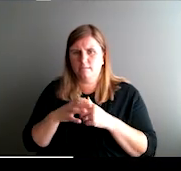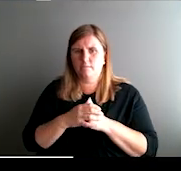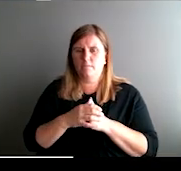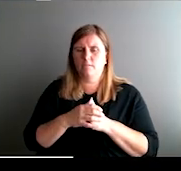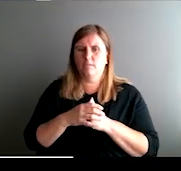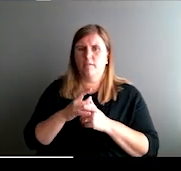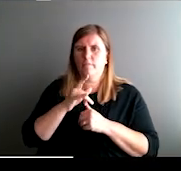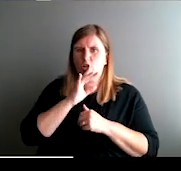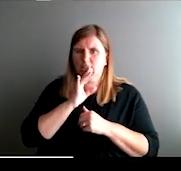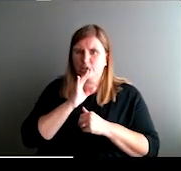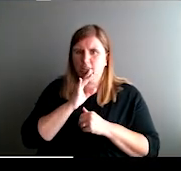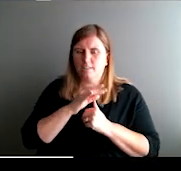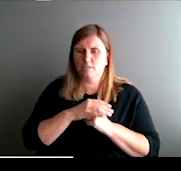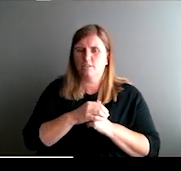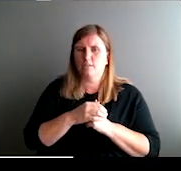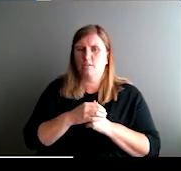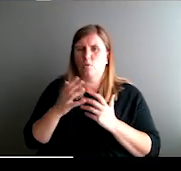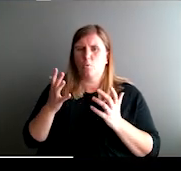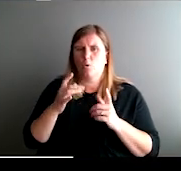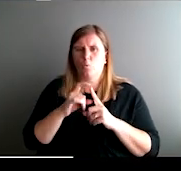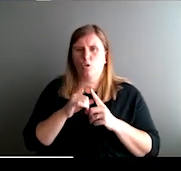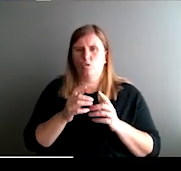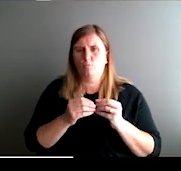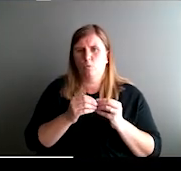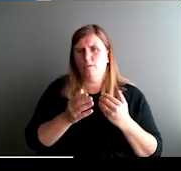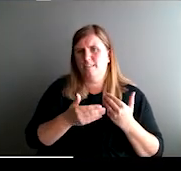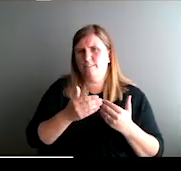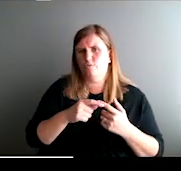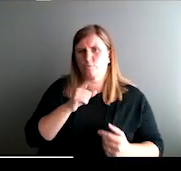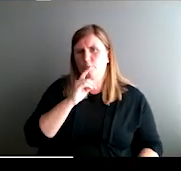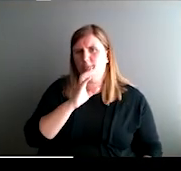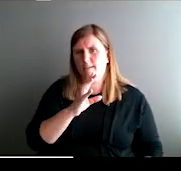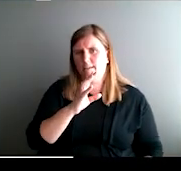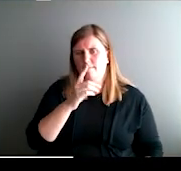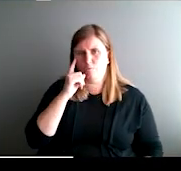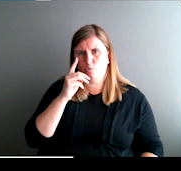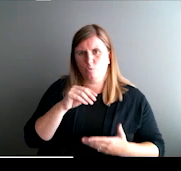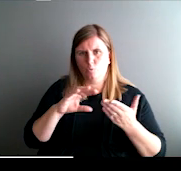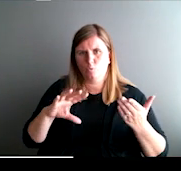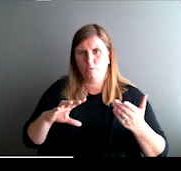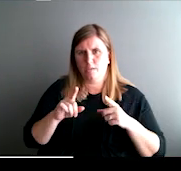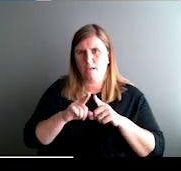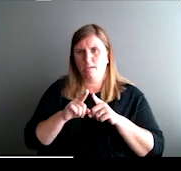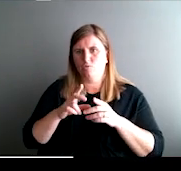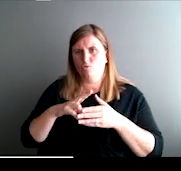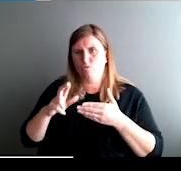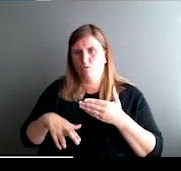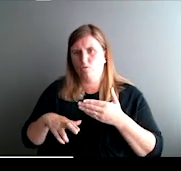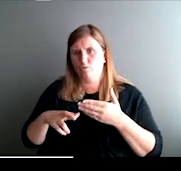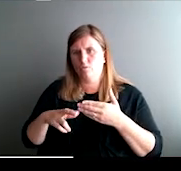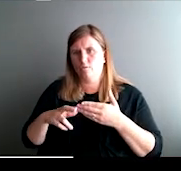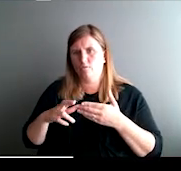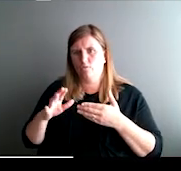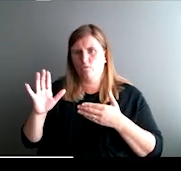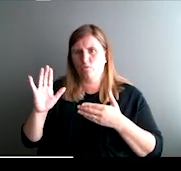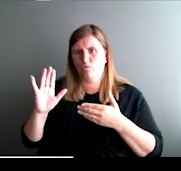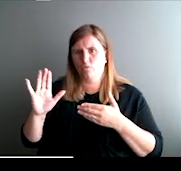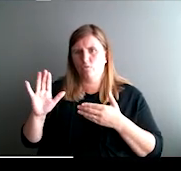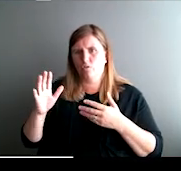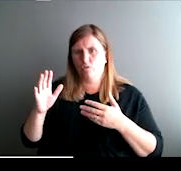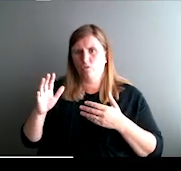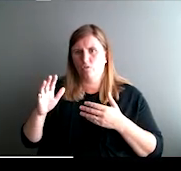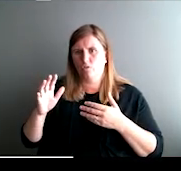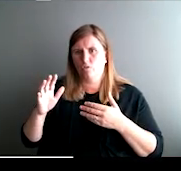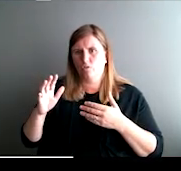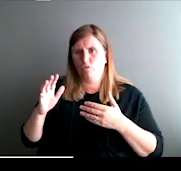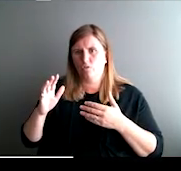of articulation, what words are easier to say for students as a result of their